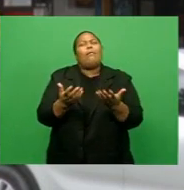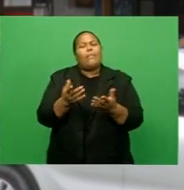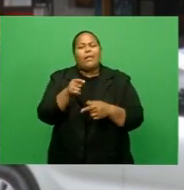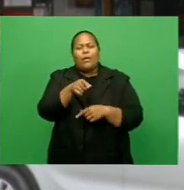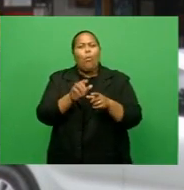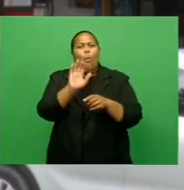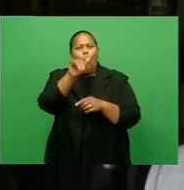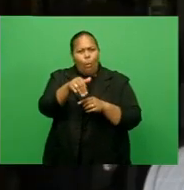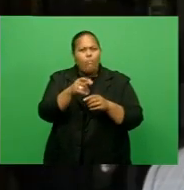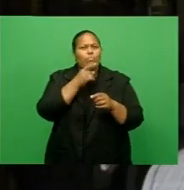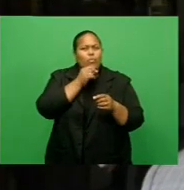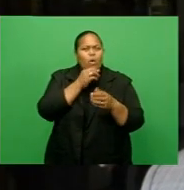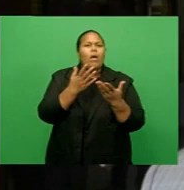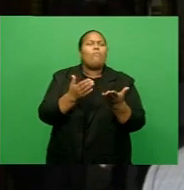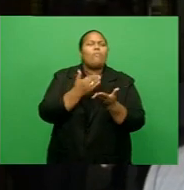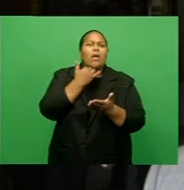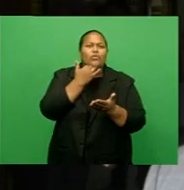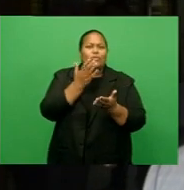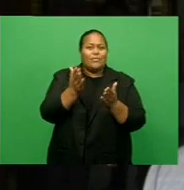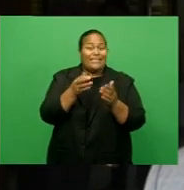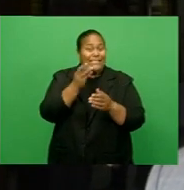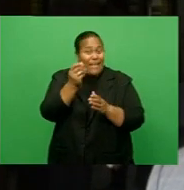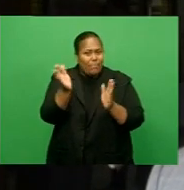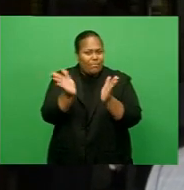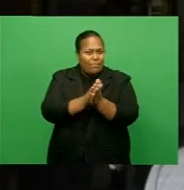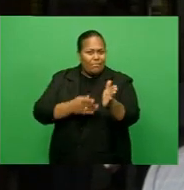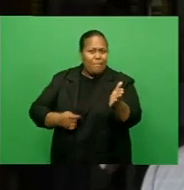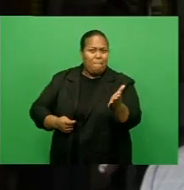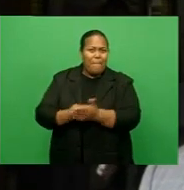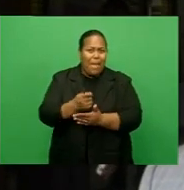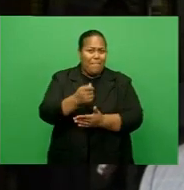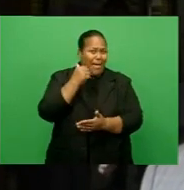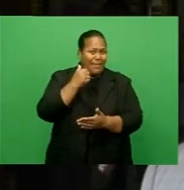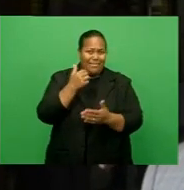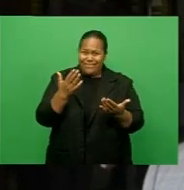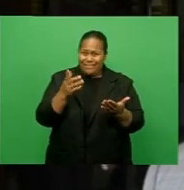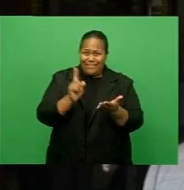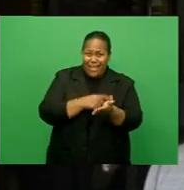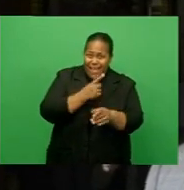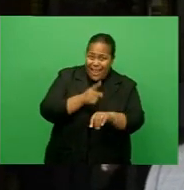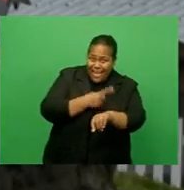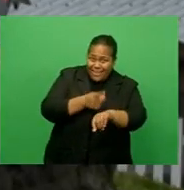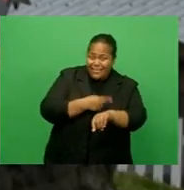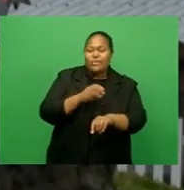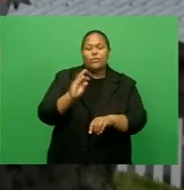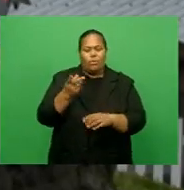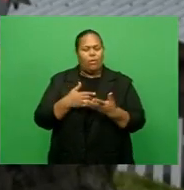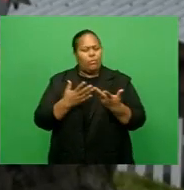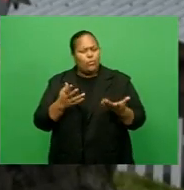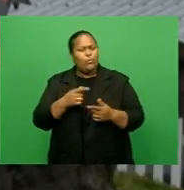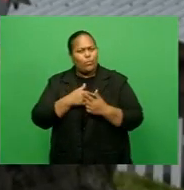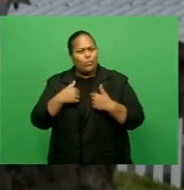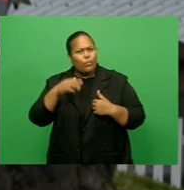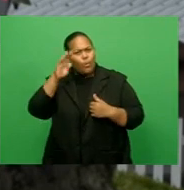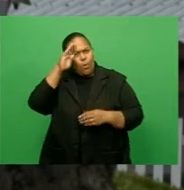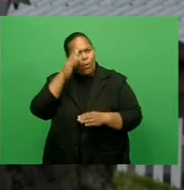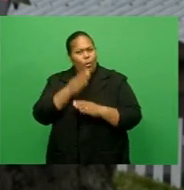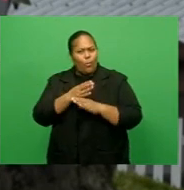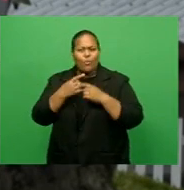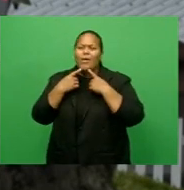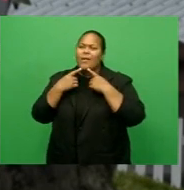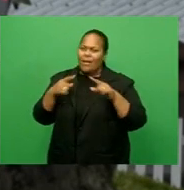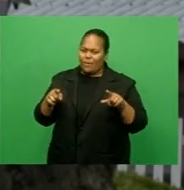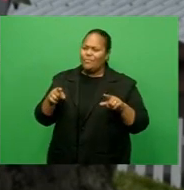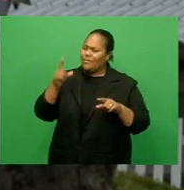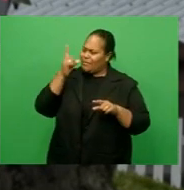that could be, behind in repayments as a result of people being unemployed. So we hope to make some announcements in that